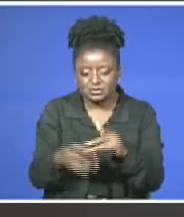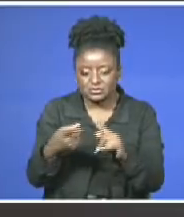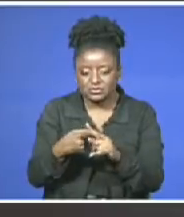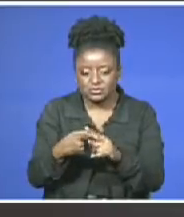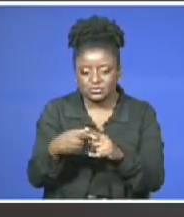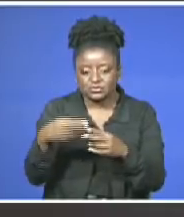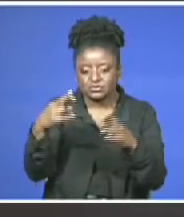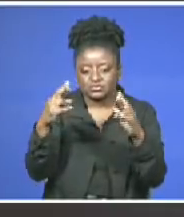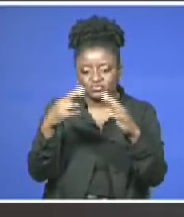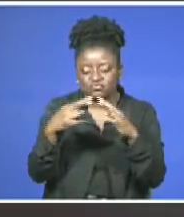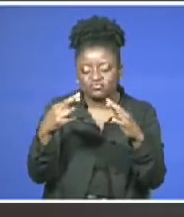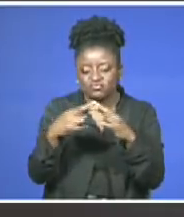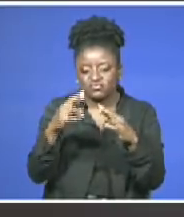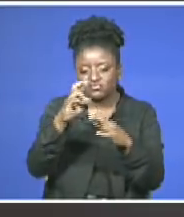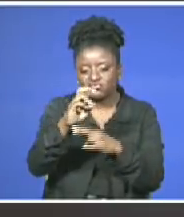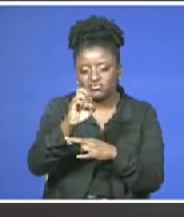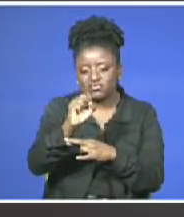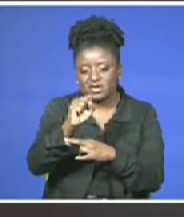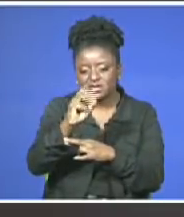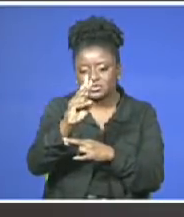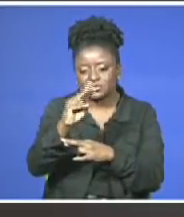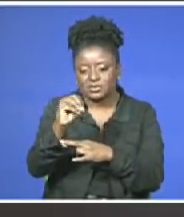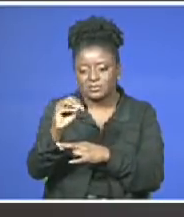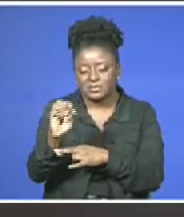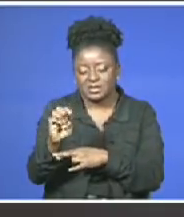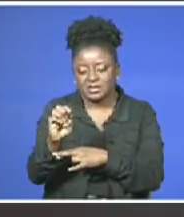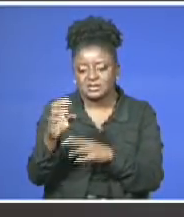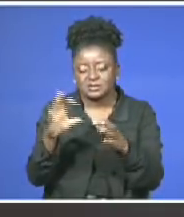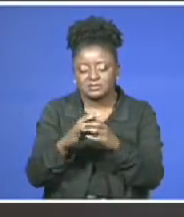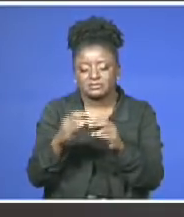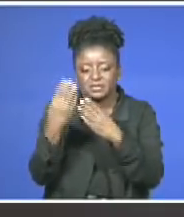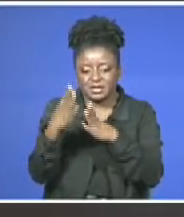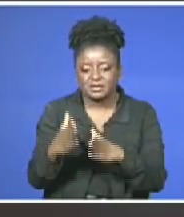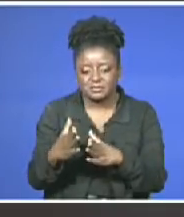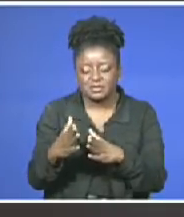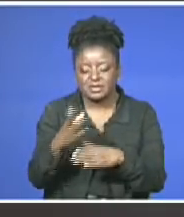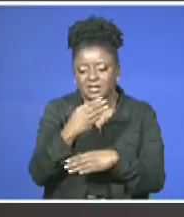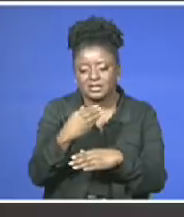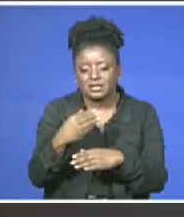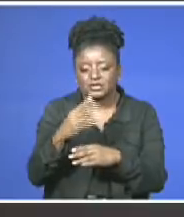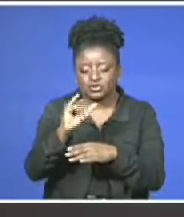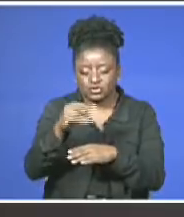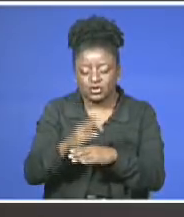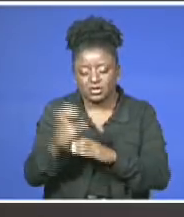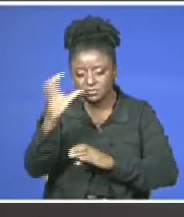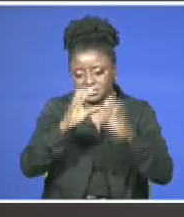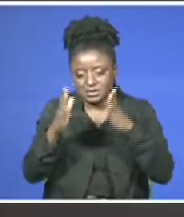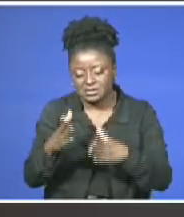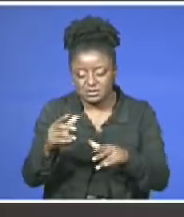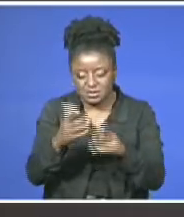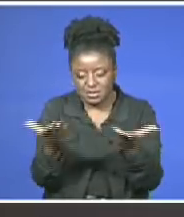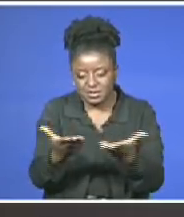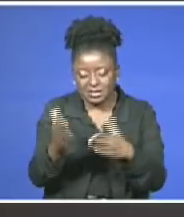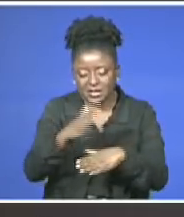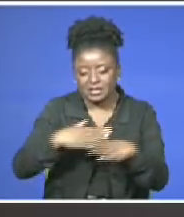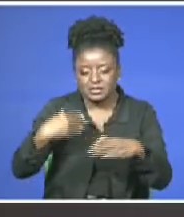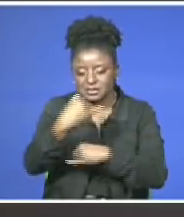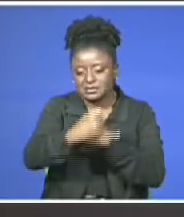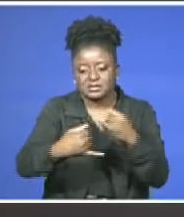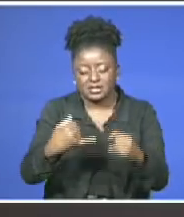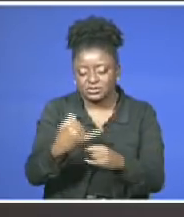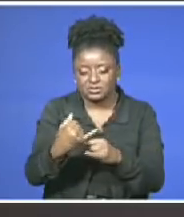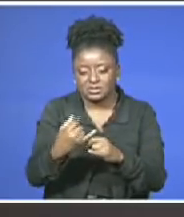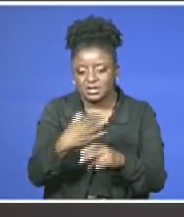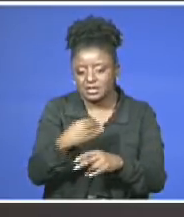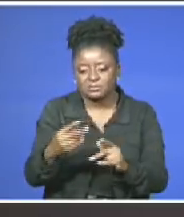seekers, locally and internationally, and to provide opportunities for employers